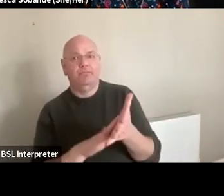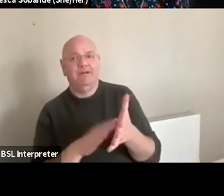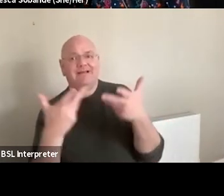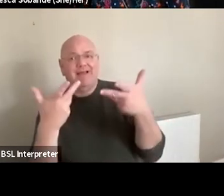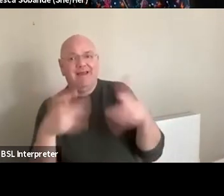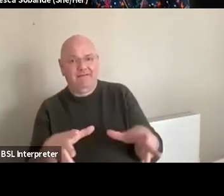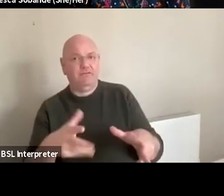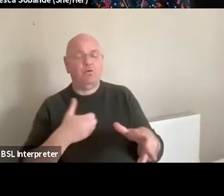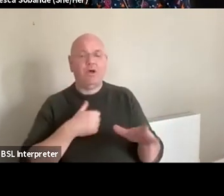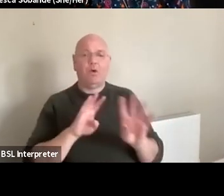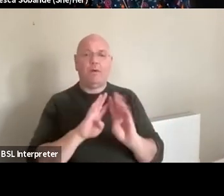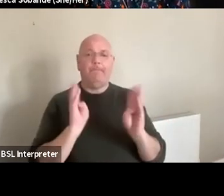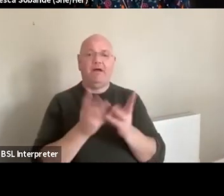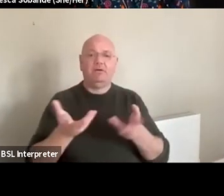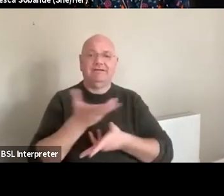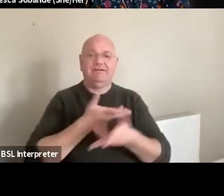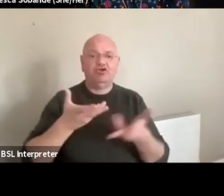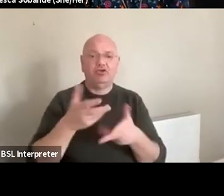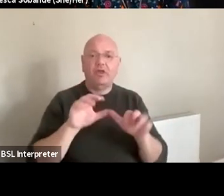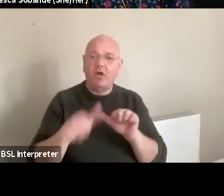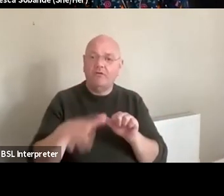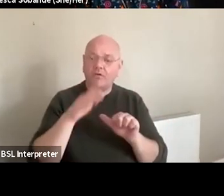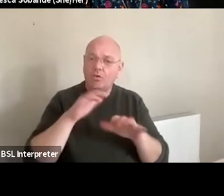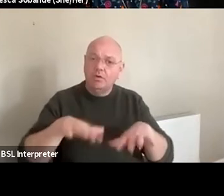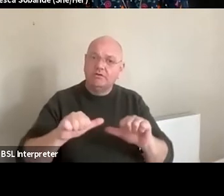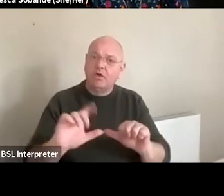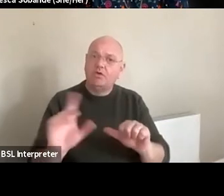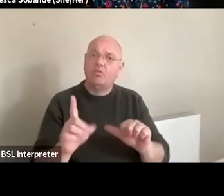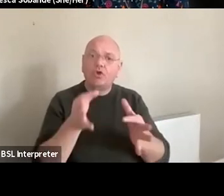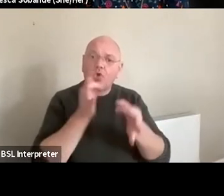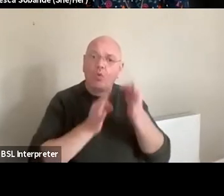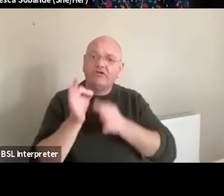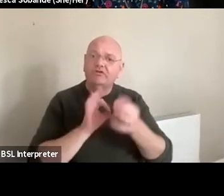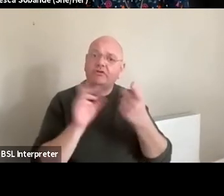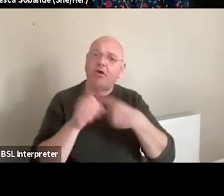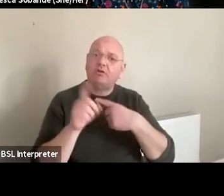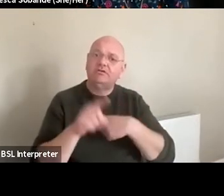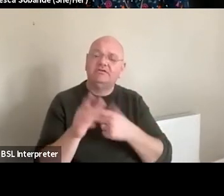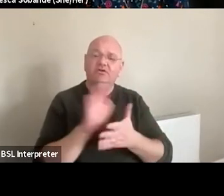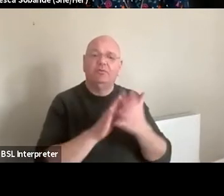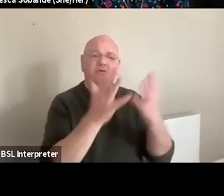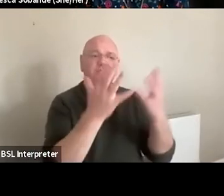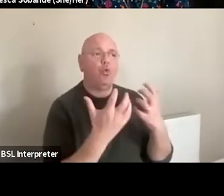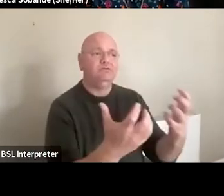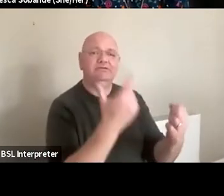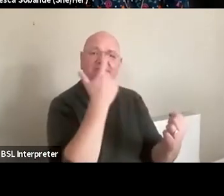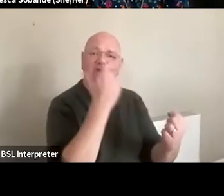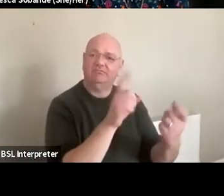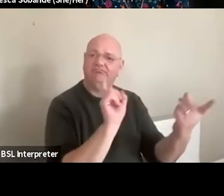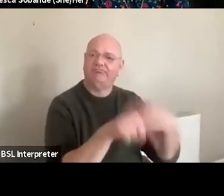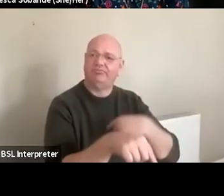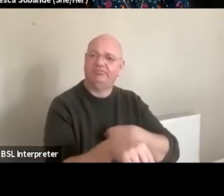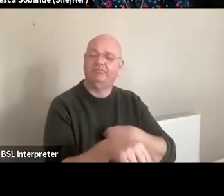us as panelists, and then we're going to be opening the floor up for any questions from our audience members. So if you have any